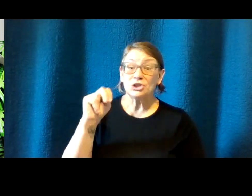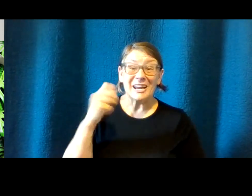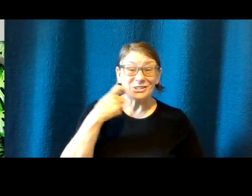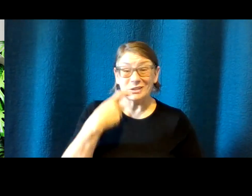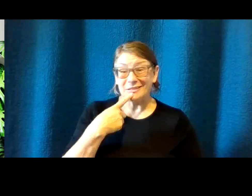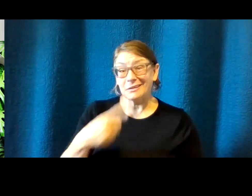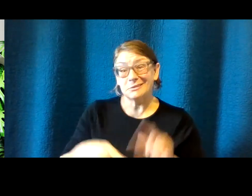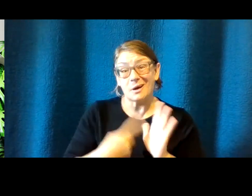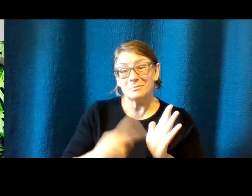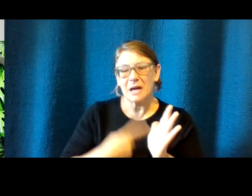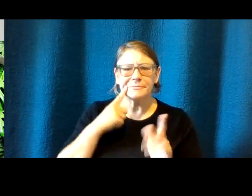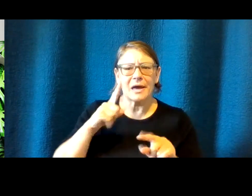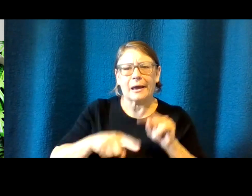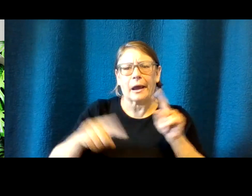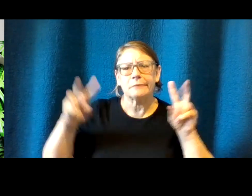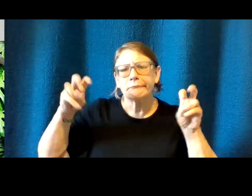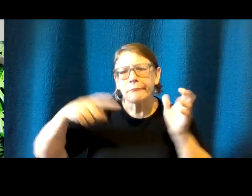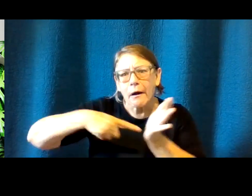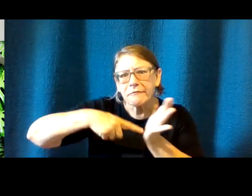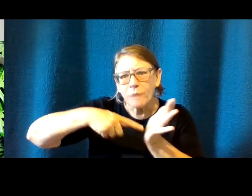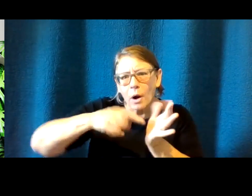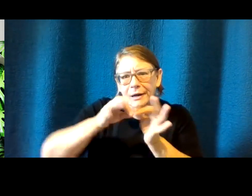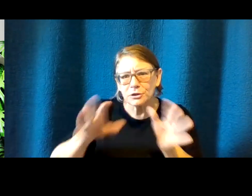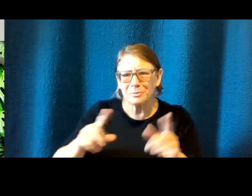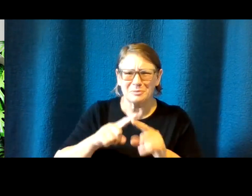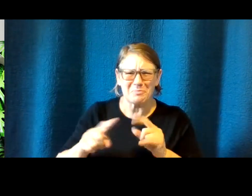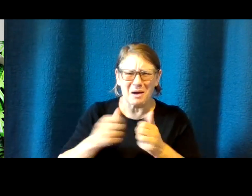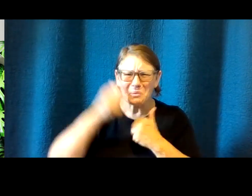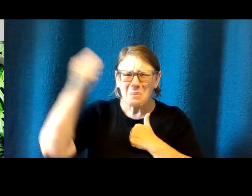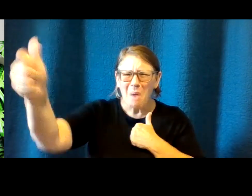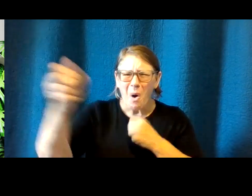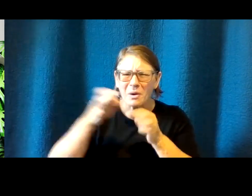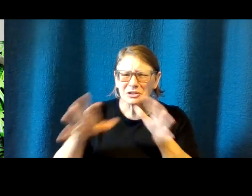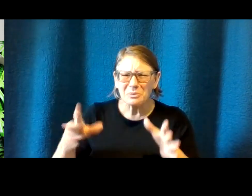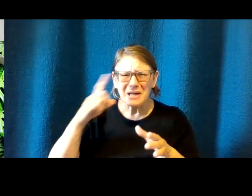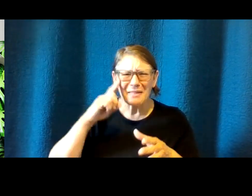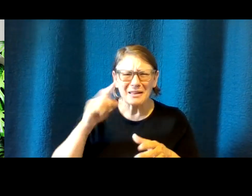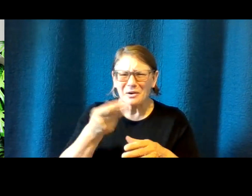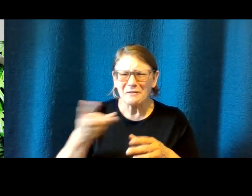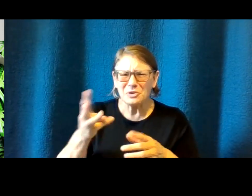afford interpreters, but remote interpreters, I think they're a couple dollars a minute.